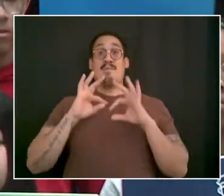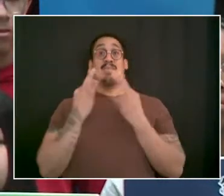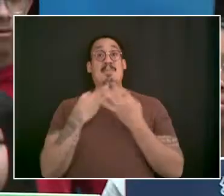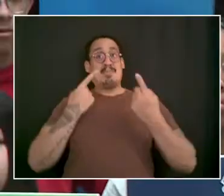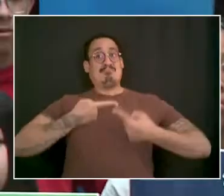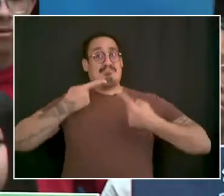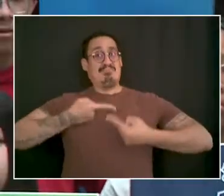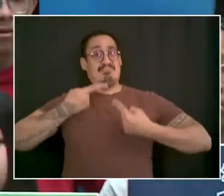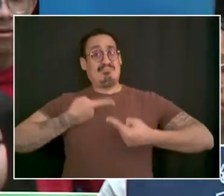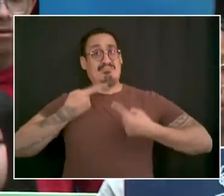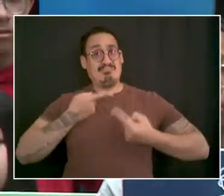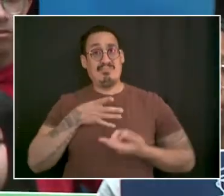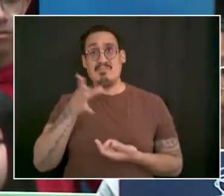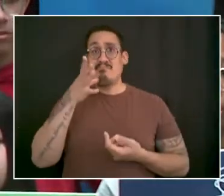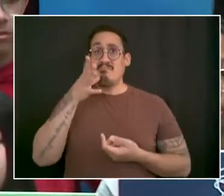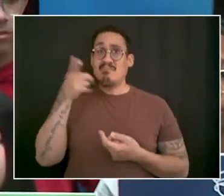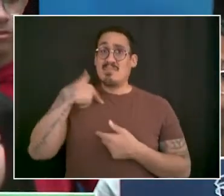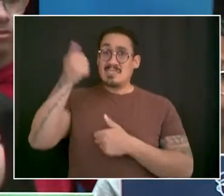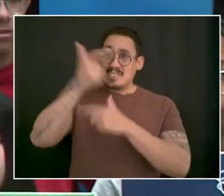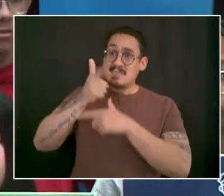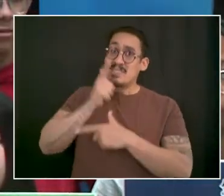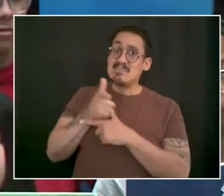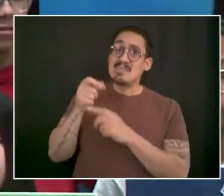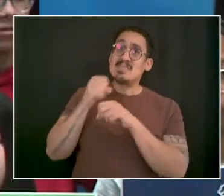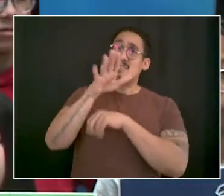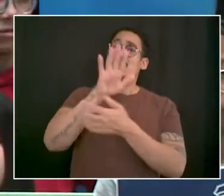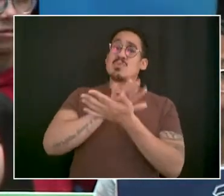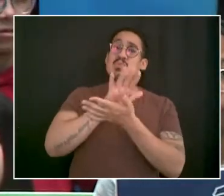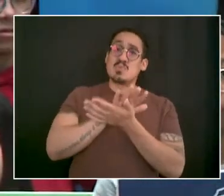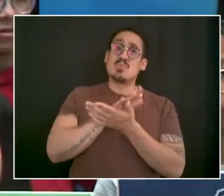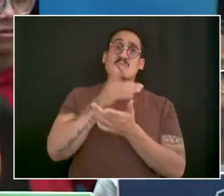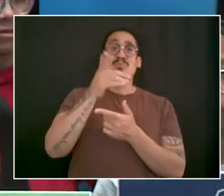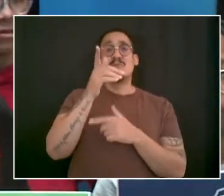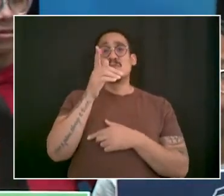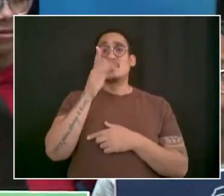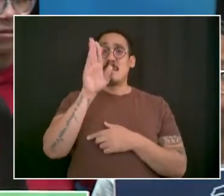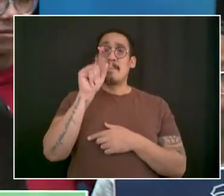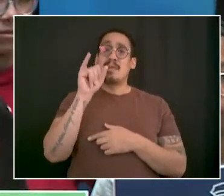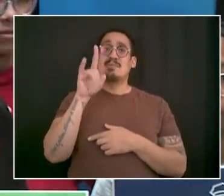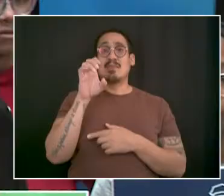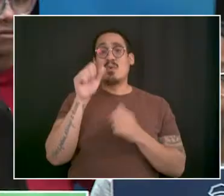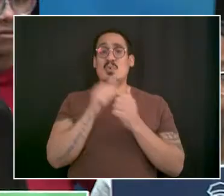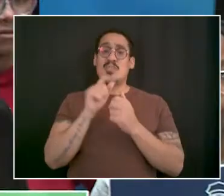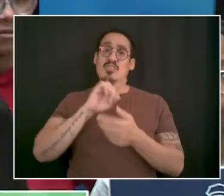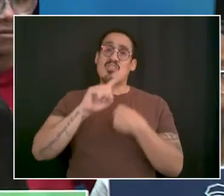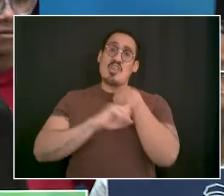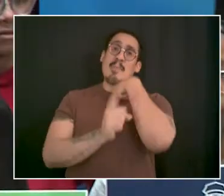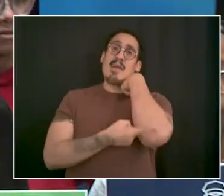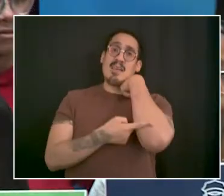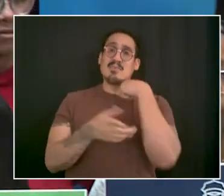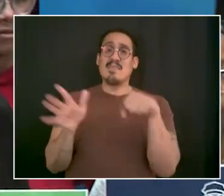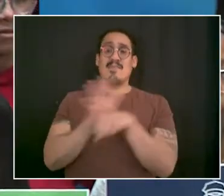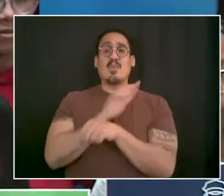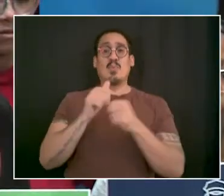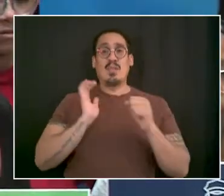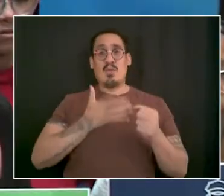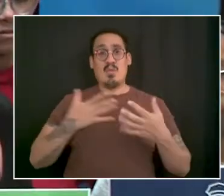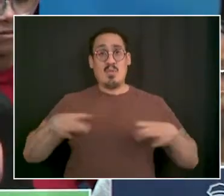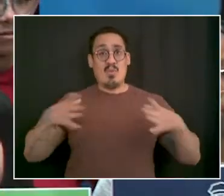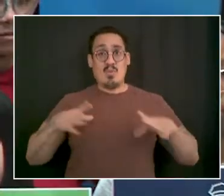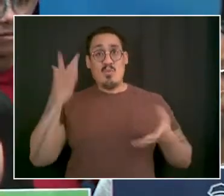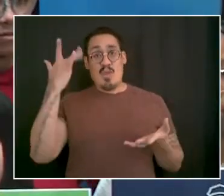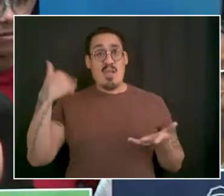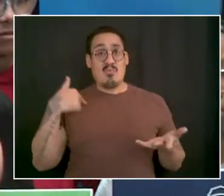send me and my siblings to school here at Bayside with garbage bags filled with our clothes because we didn't